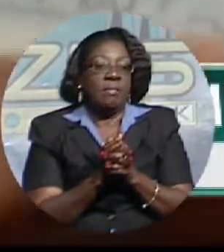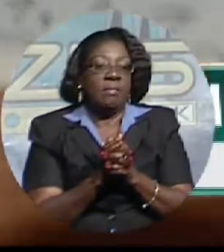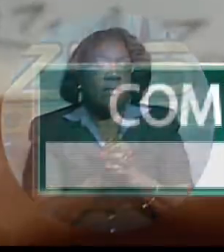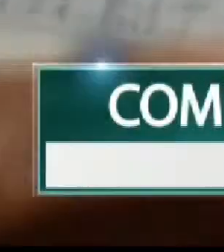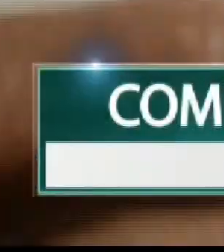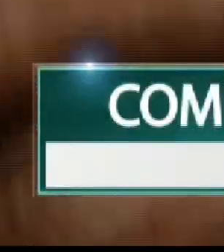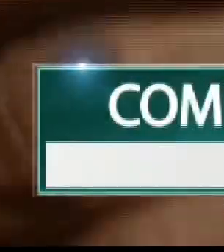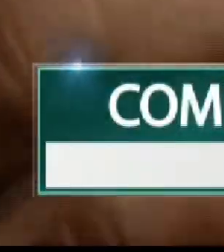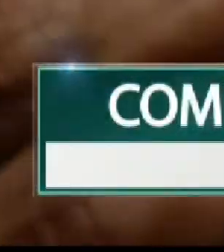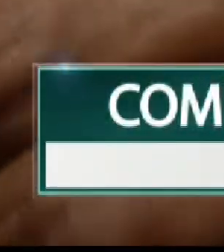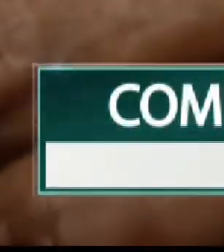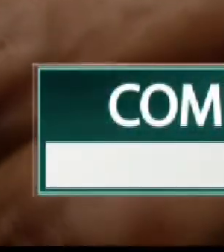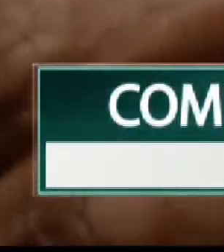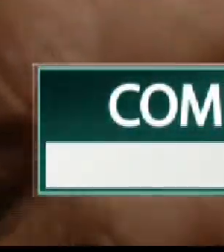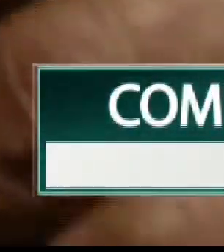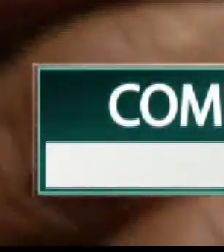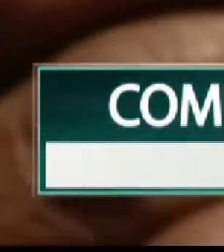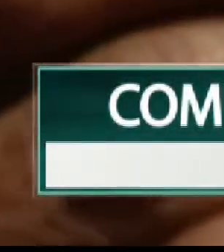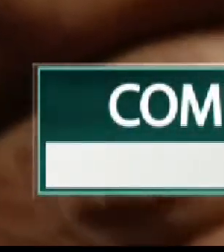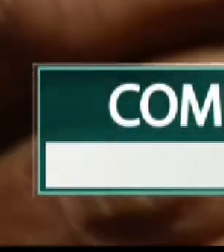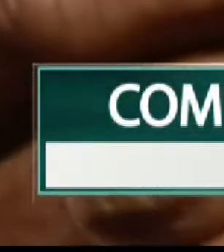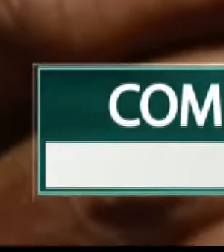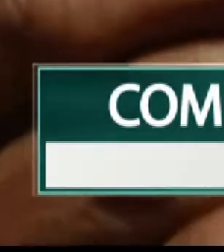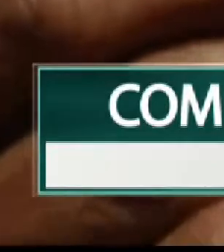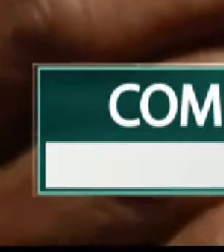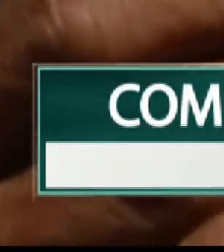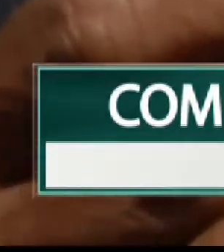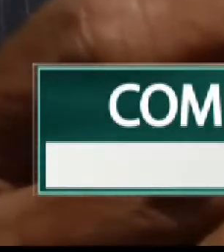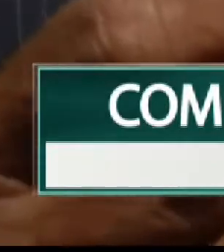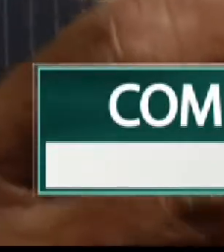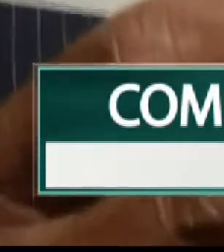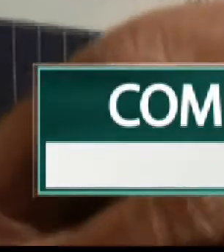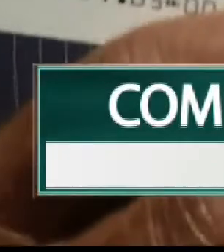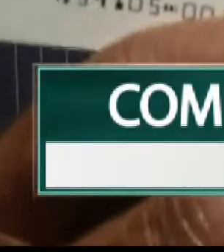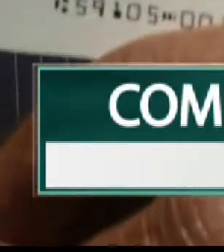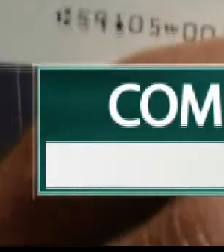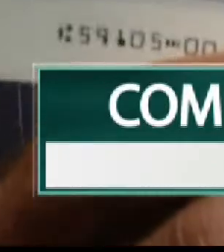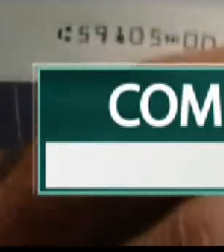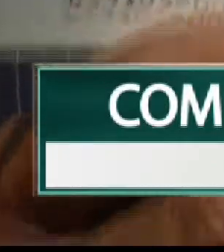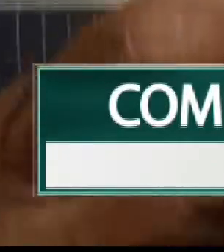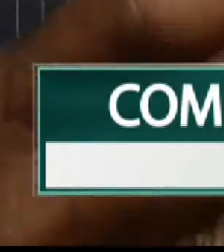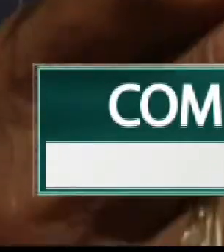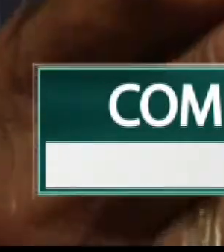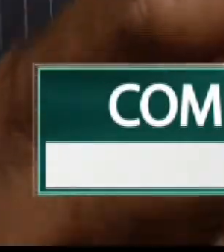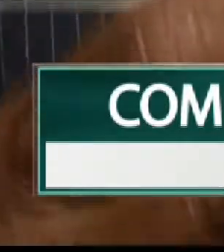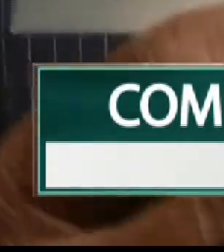Well, a financial boost for the crisis center. Hear who made the donation.